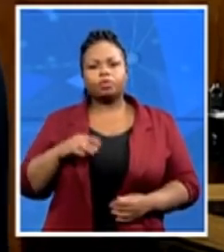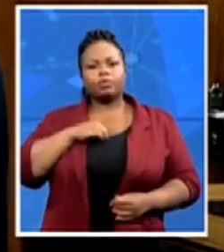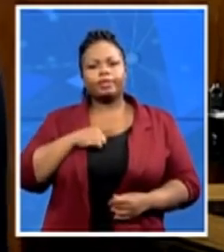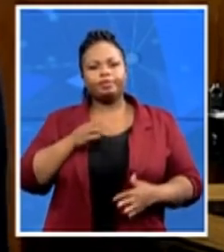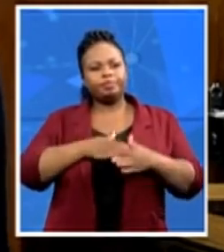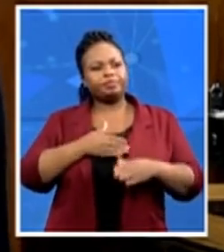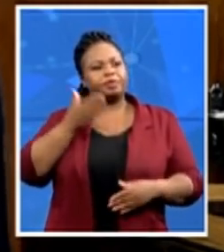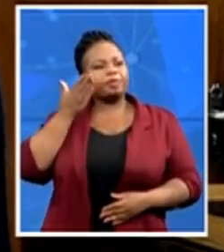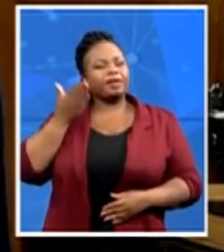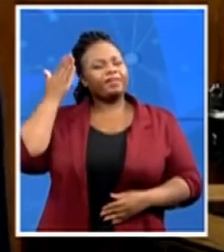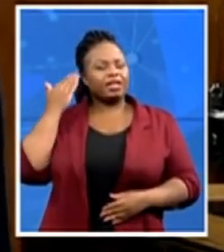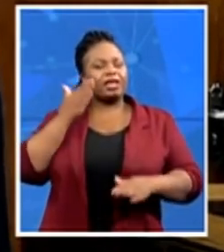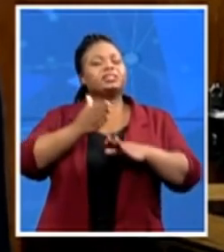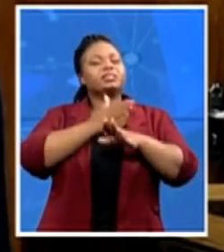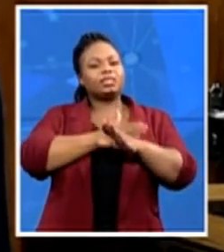Estina